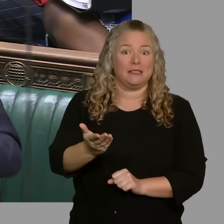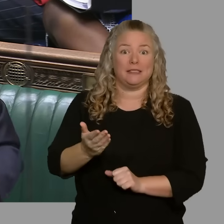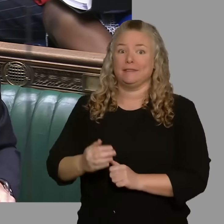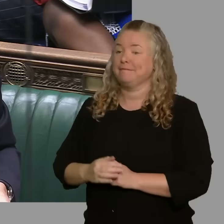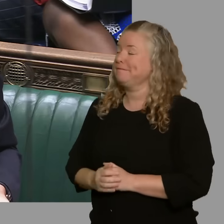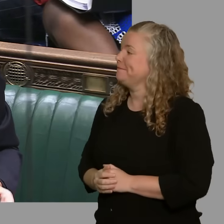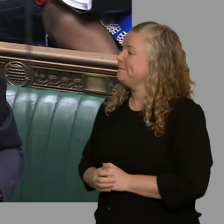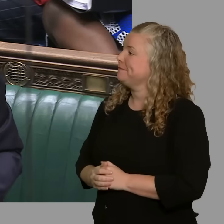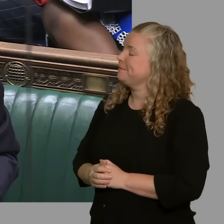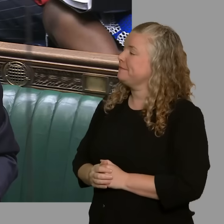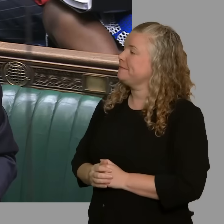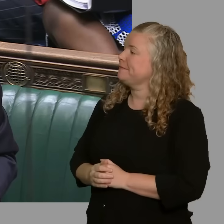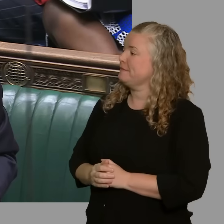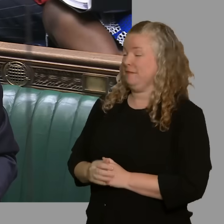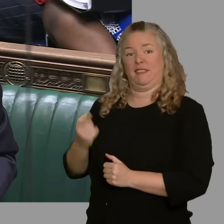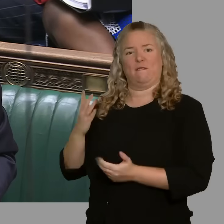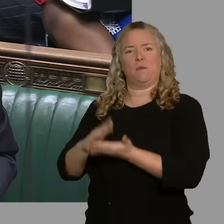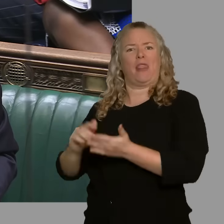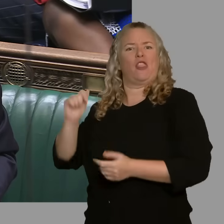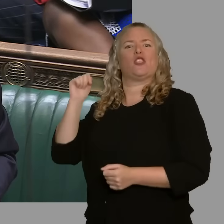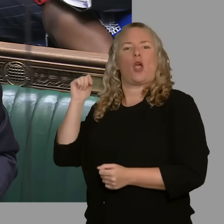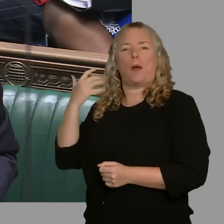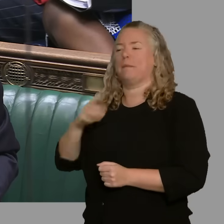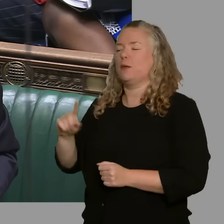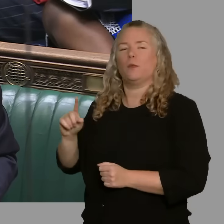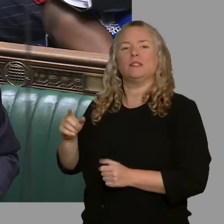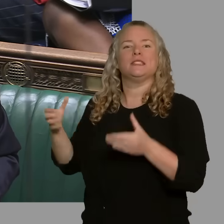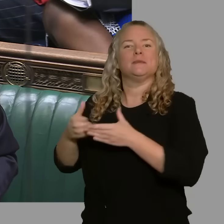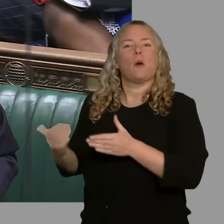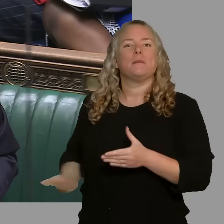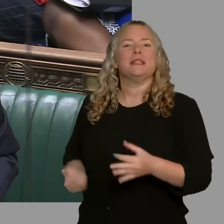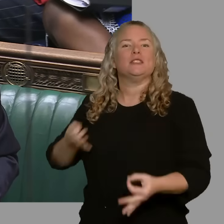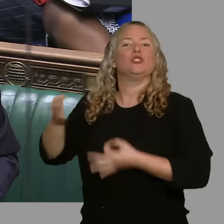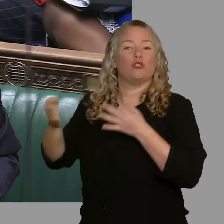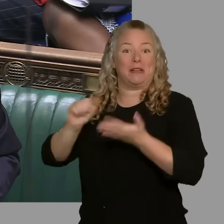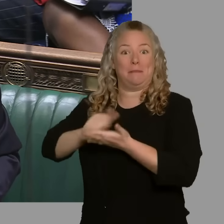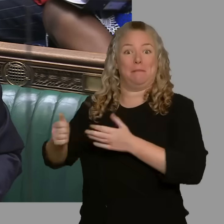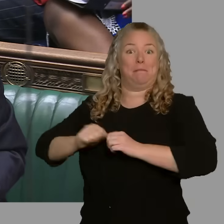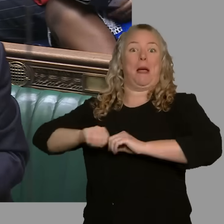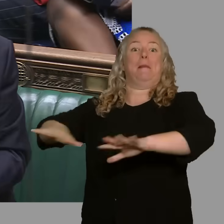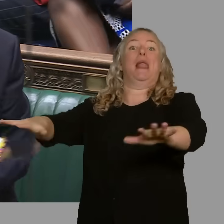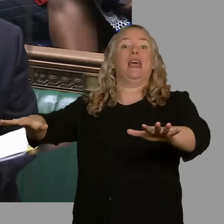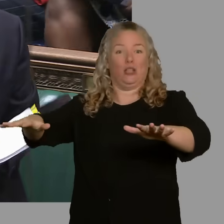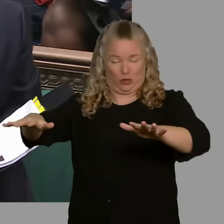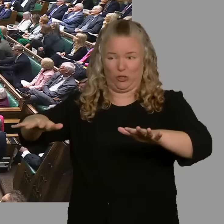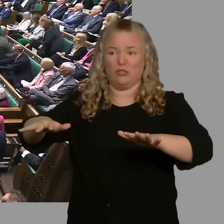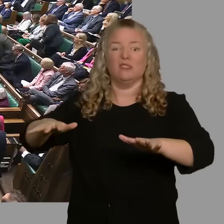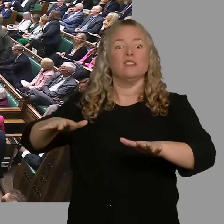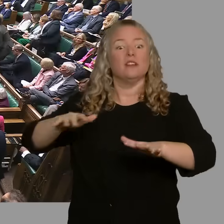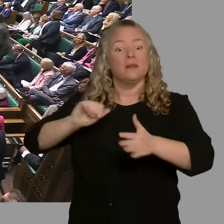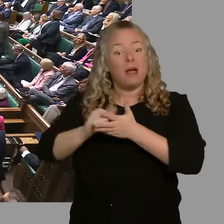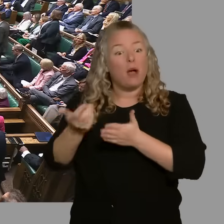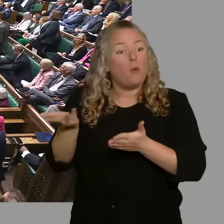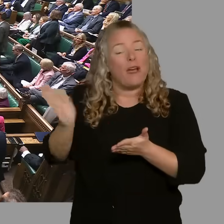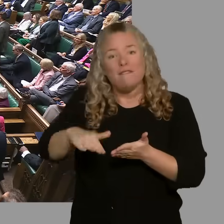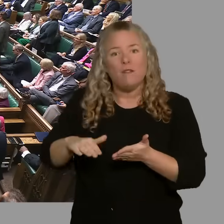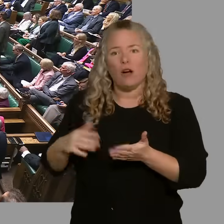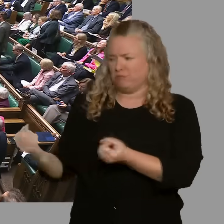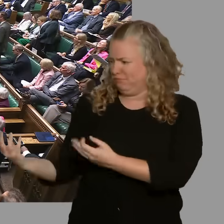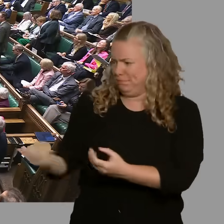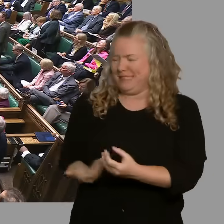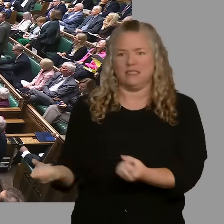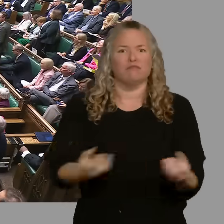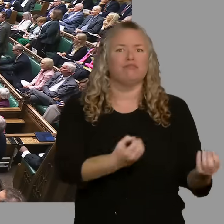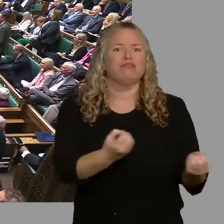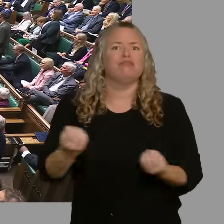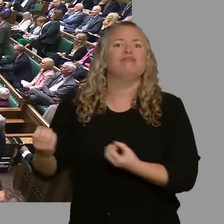she can give one to every member of her constituency before they fill in the survey. Dixon. Thank